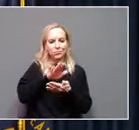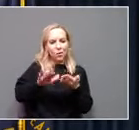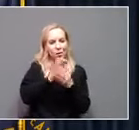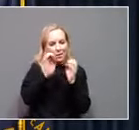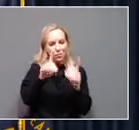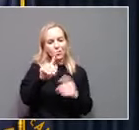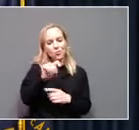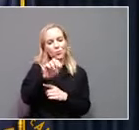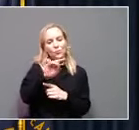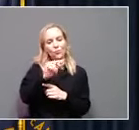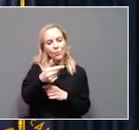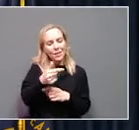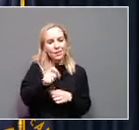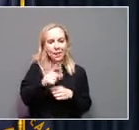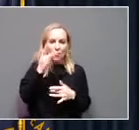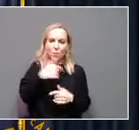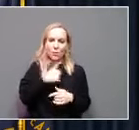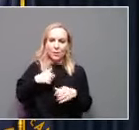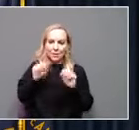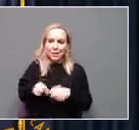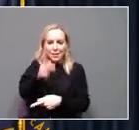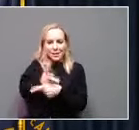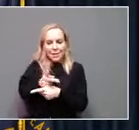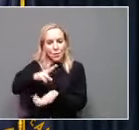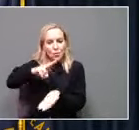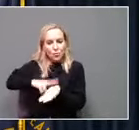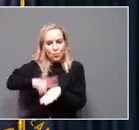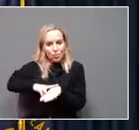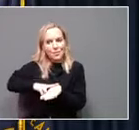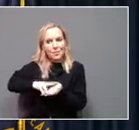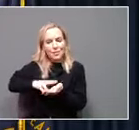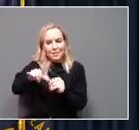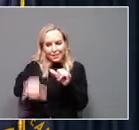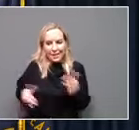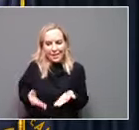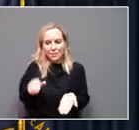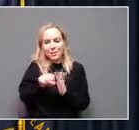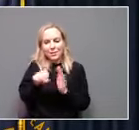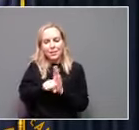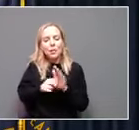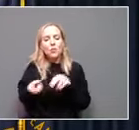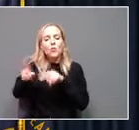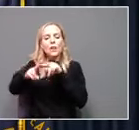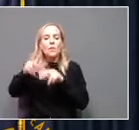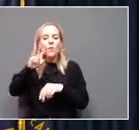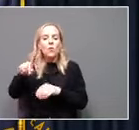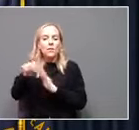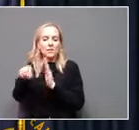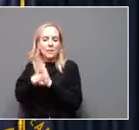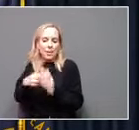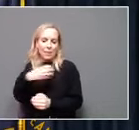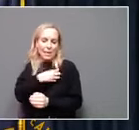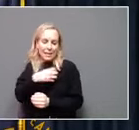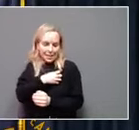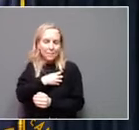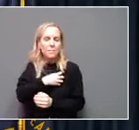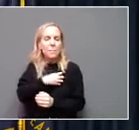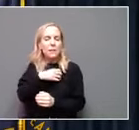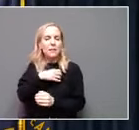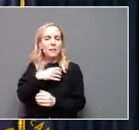nurses within the state. Raises for state police, I believe, are the same level in ours